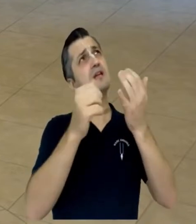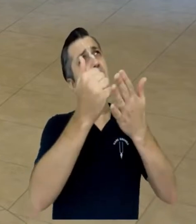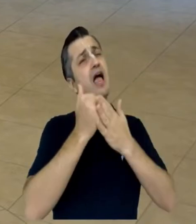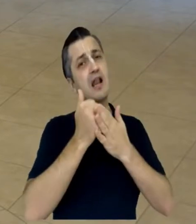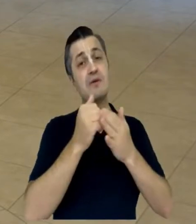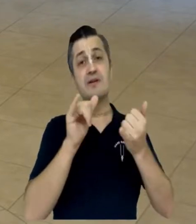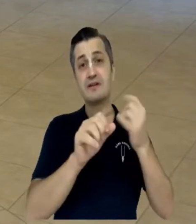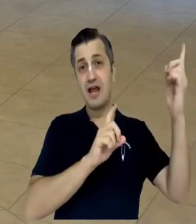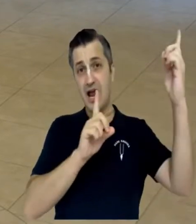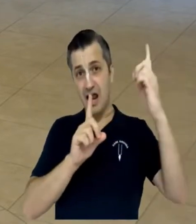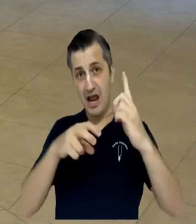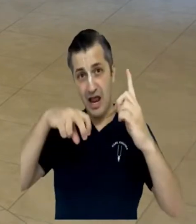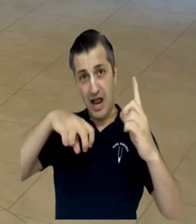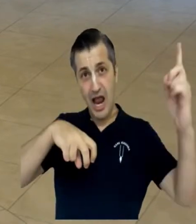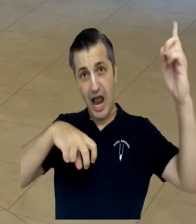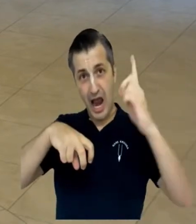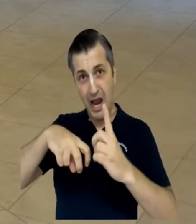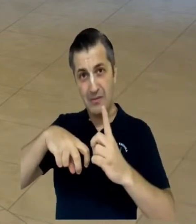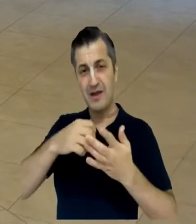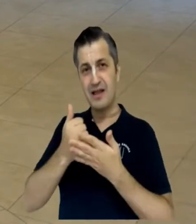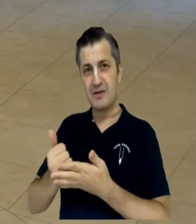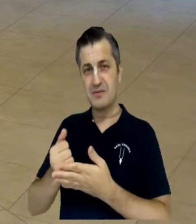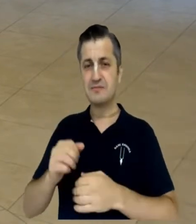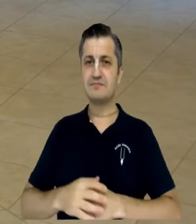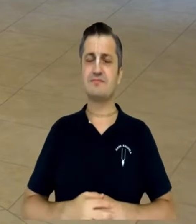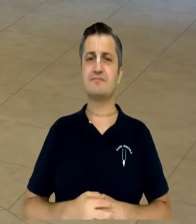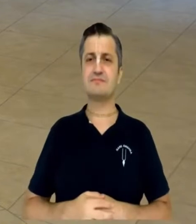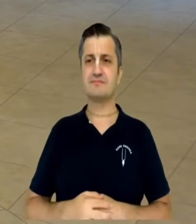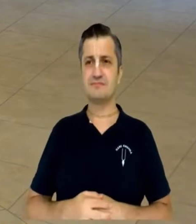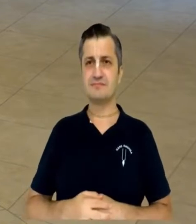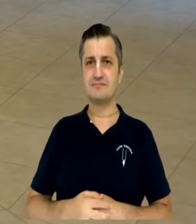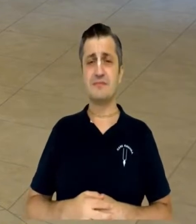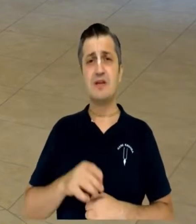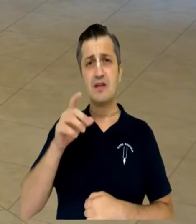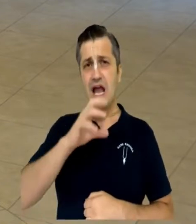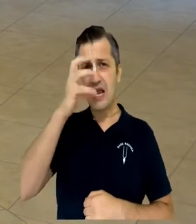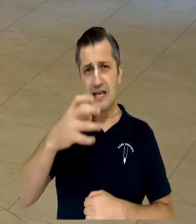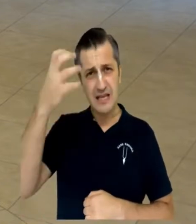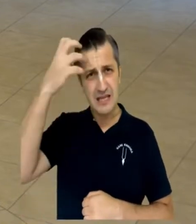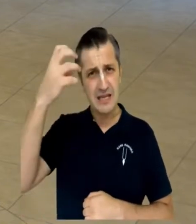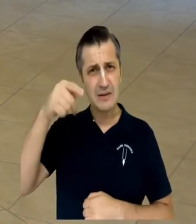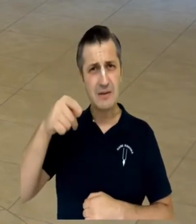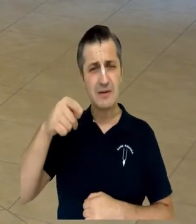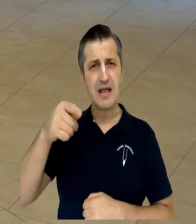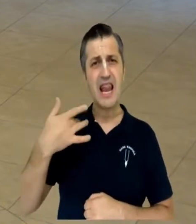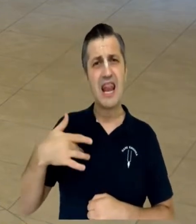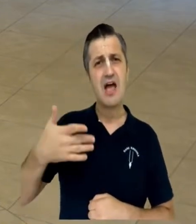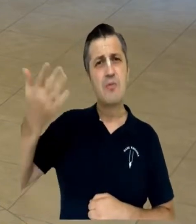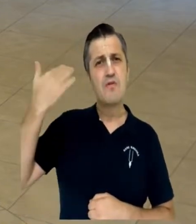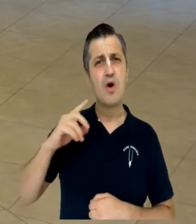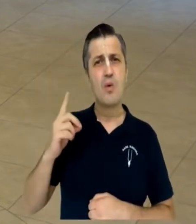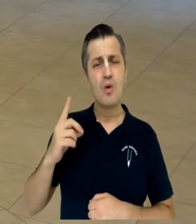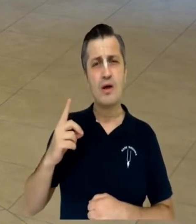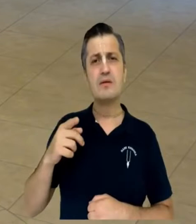was meditating in the forest. And some sages were passing by, and he was deep in